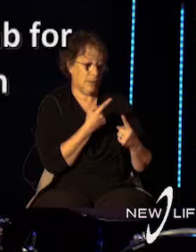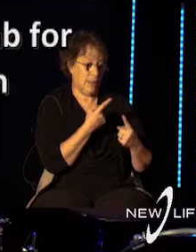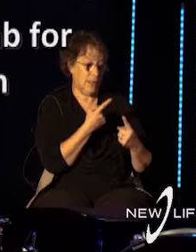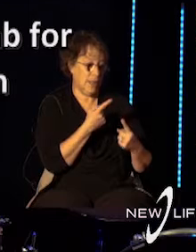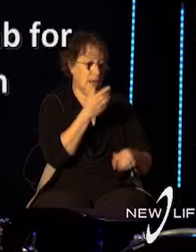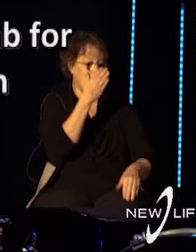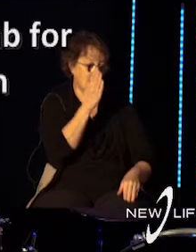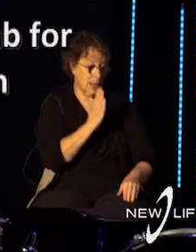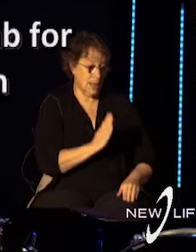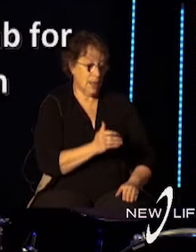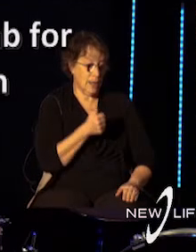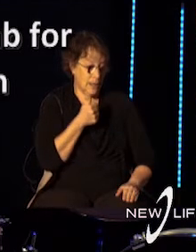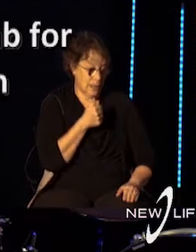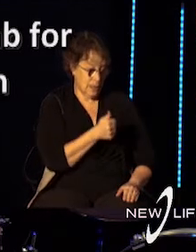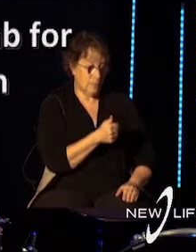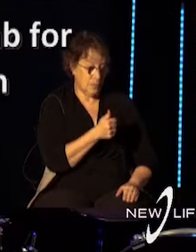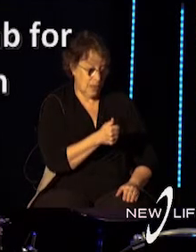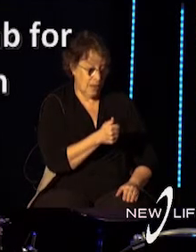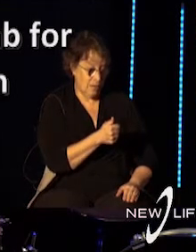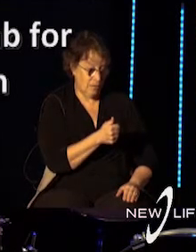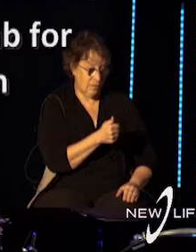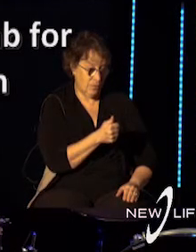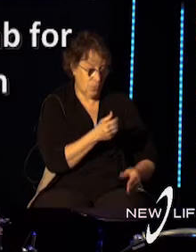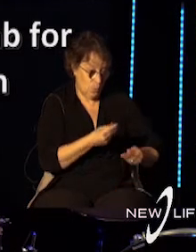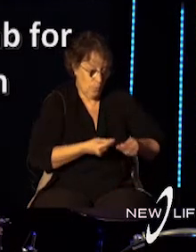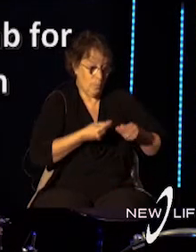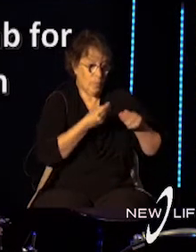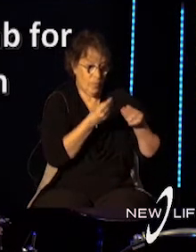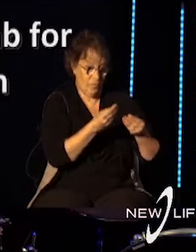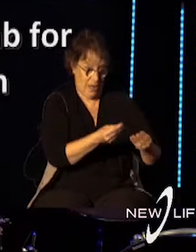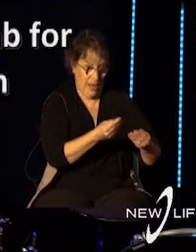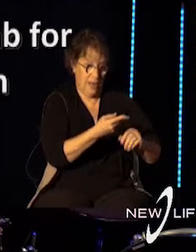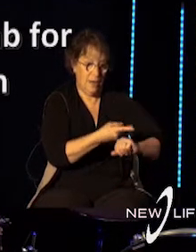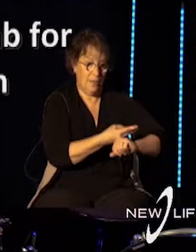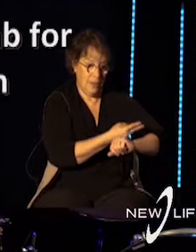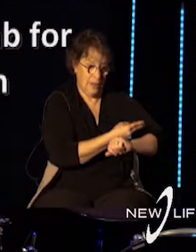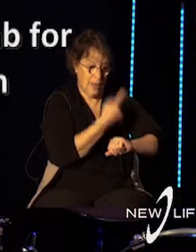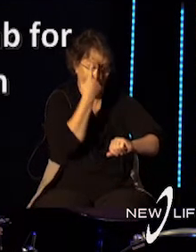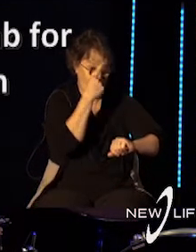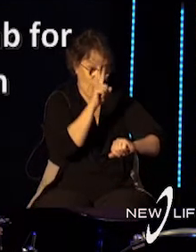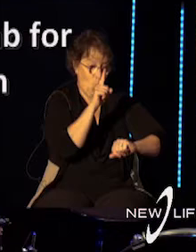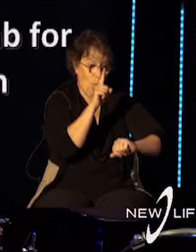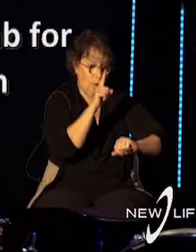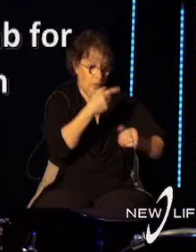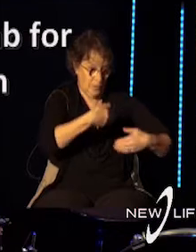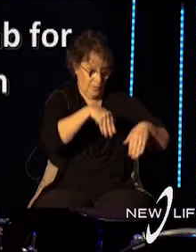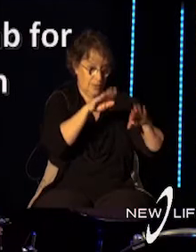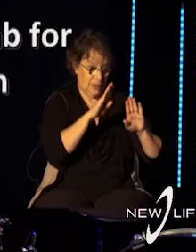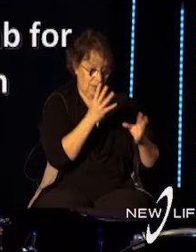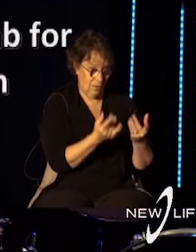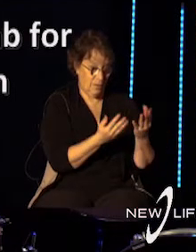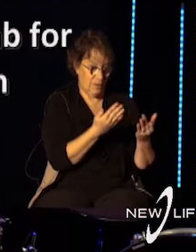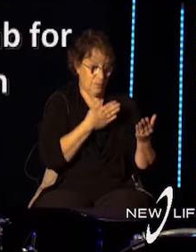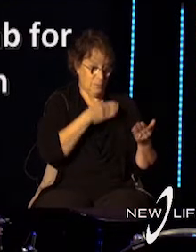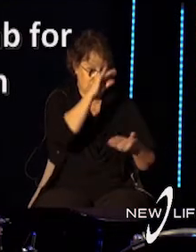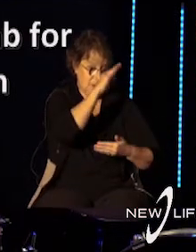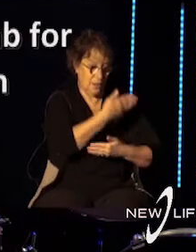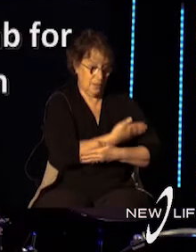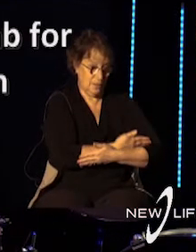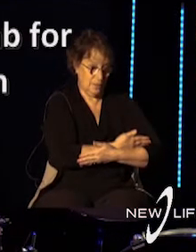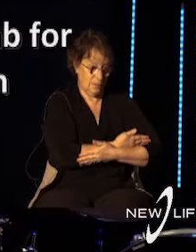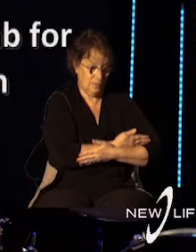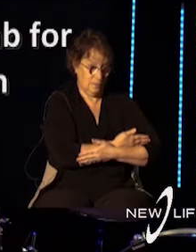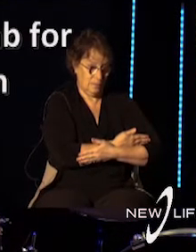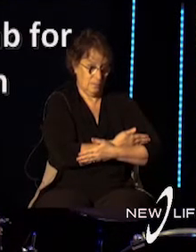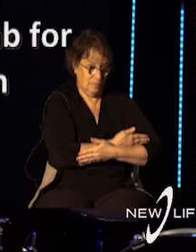"God himself will provide the lamb for the burnt offering, my son." The two of